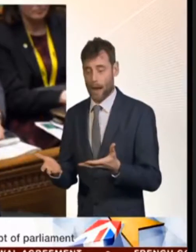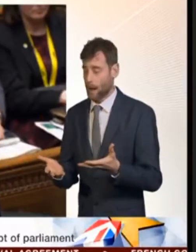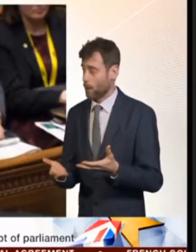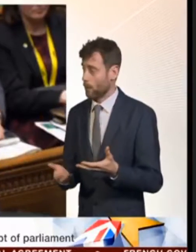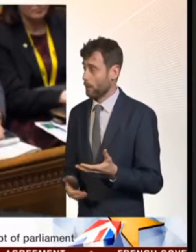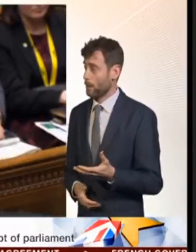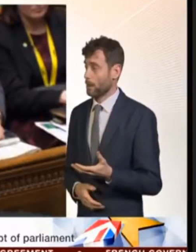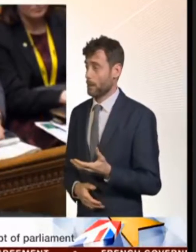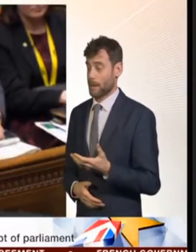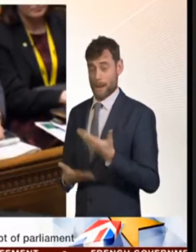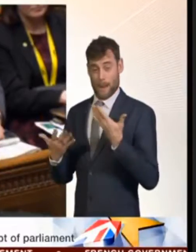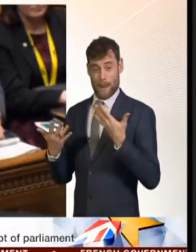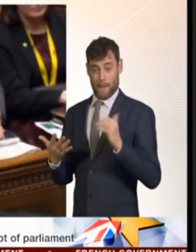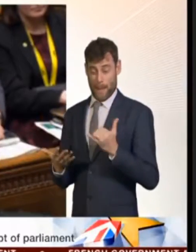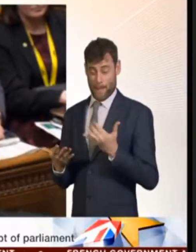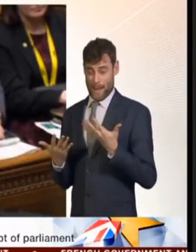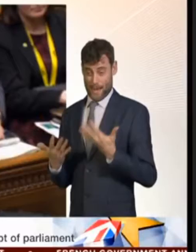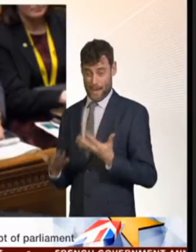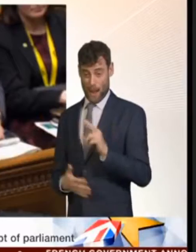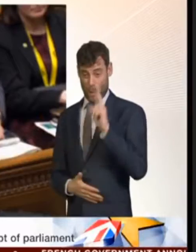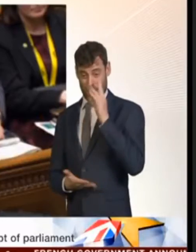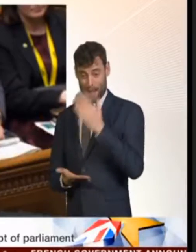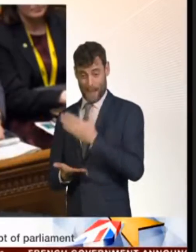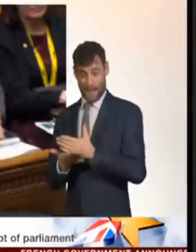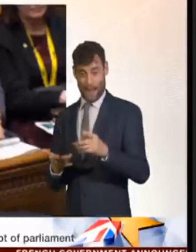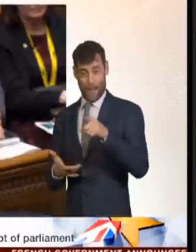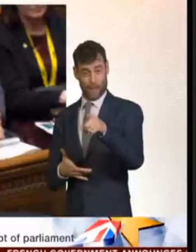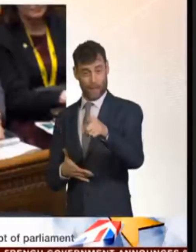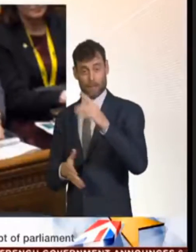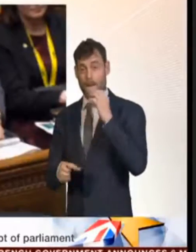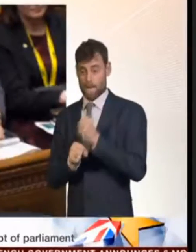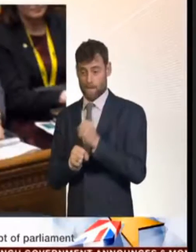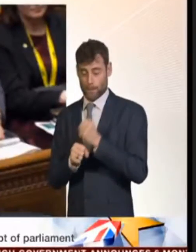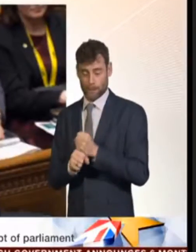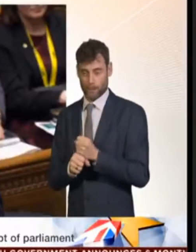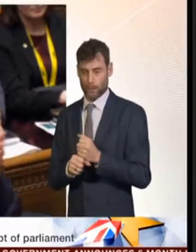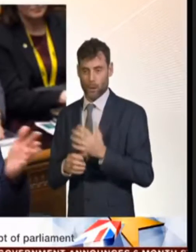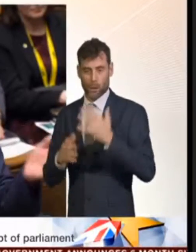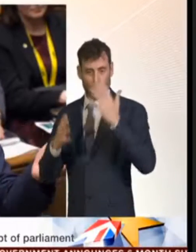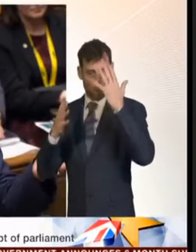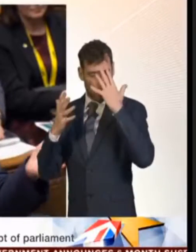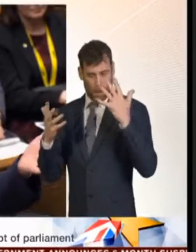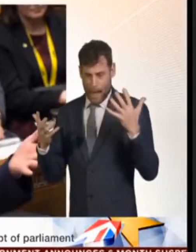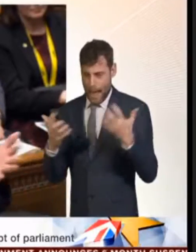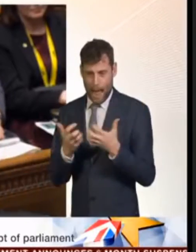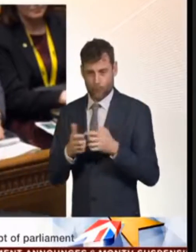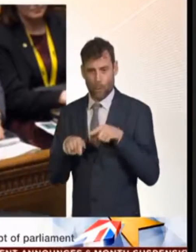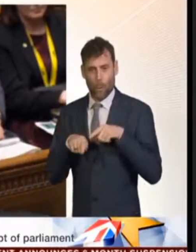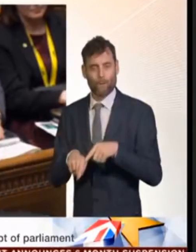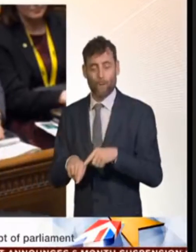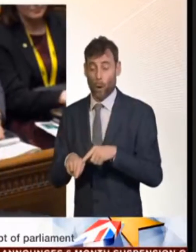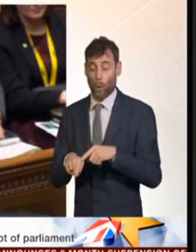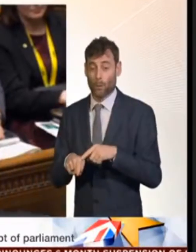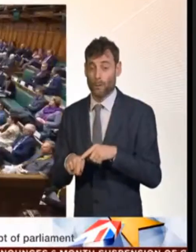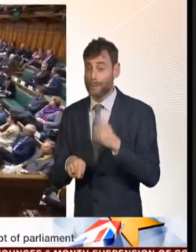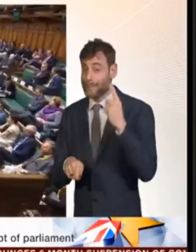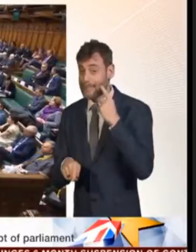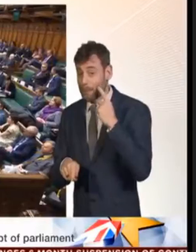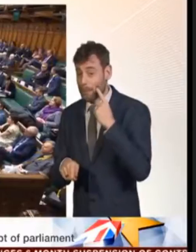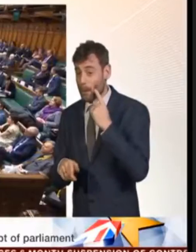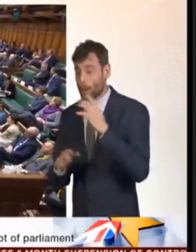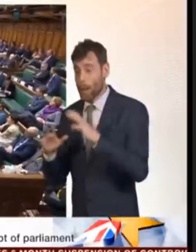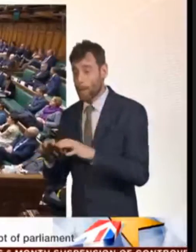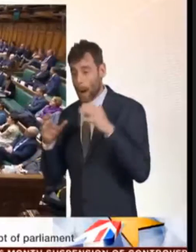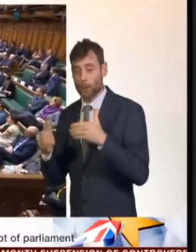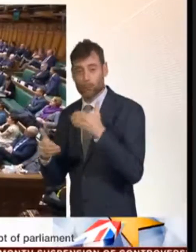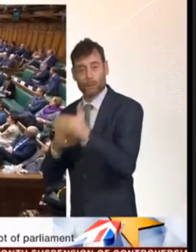the incompetence at the heart of a government that doesn't even know the basics of parliamentary procedure. I'll give way here. I thank